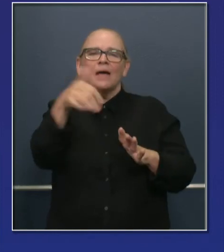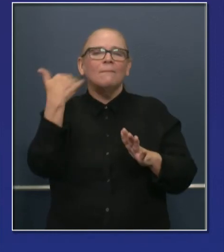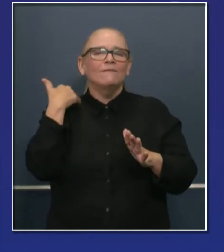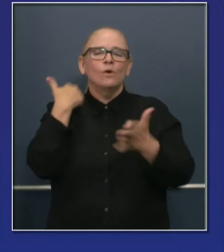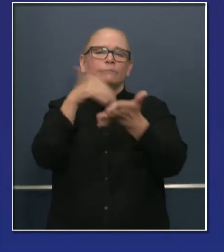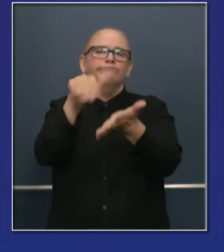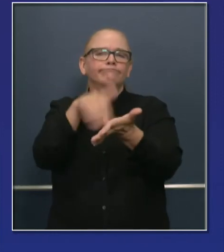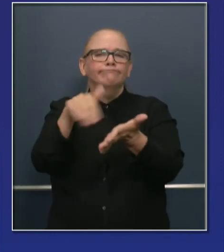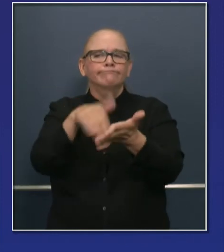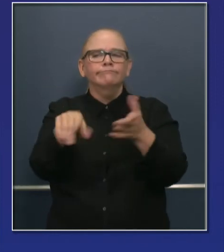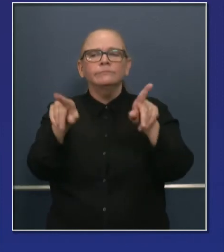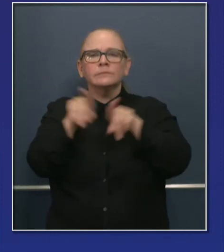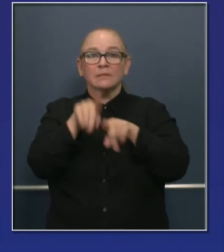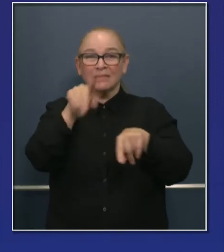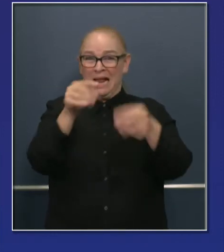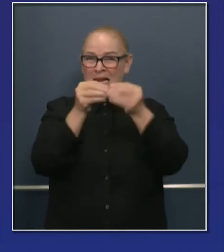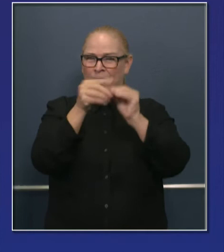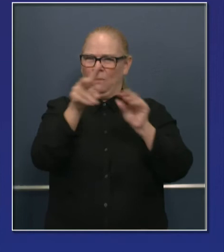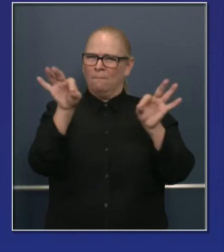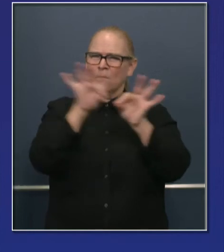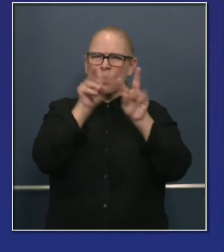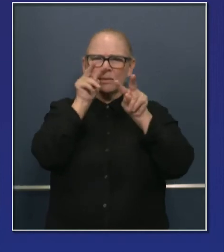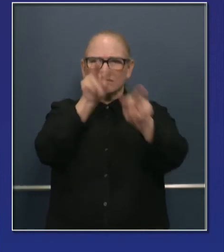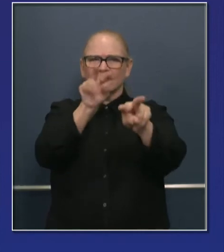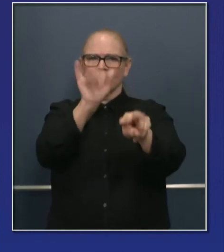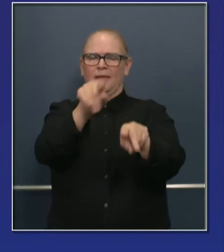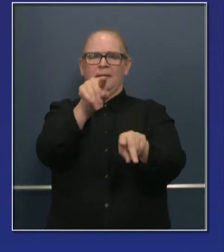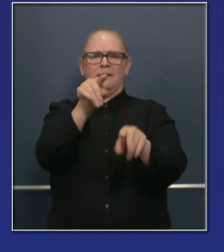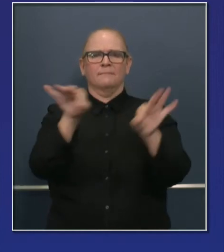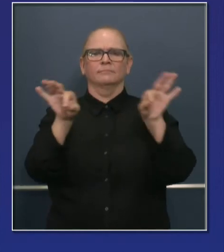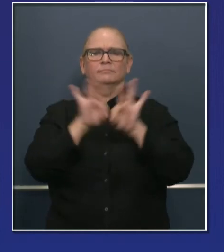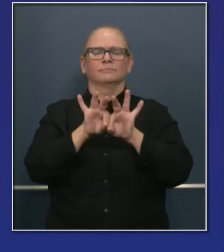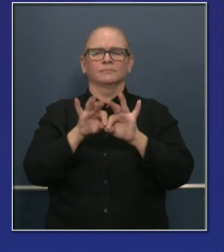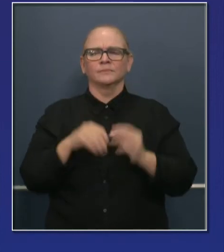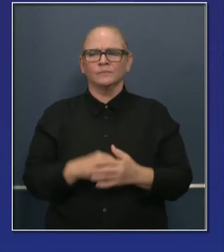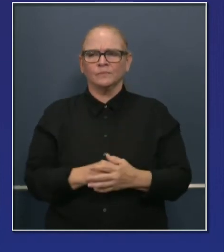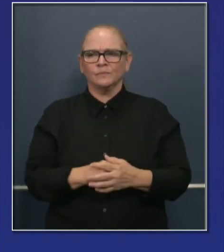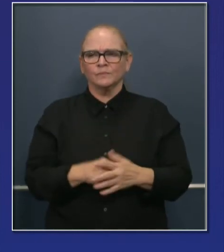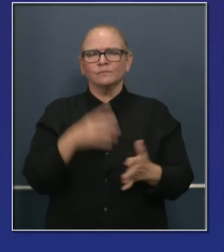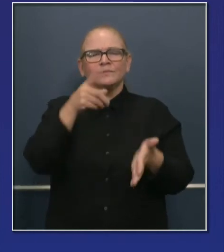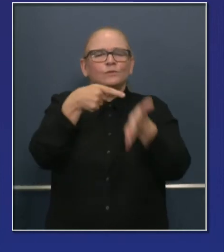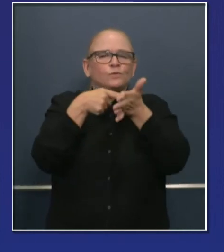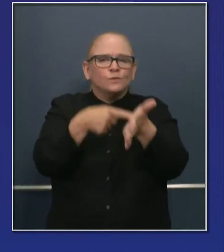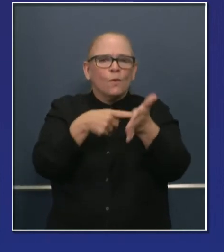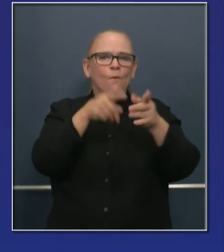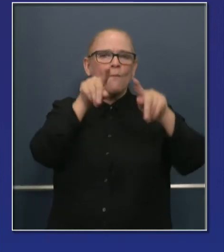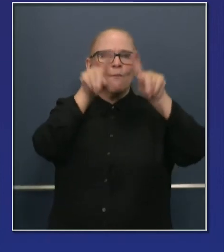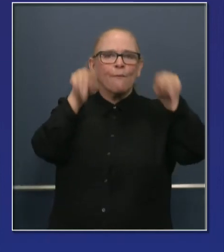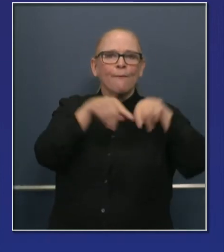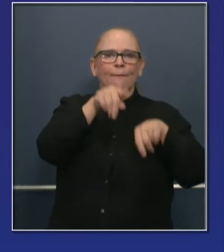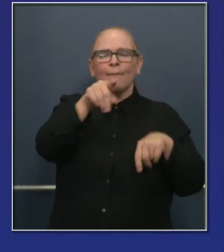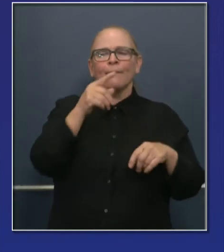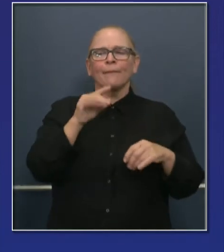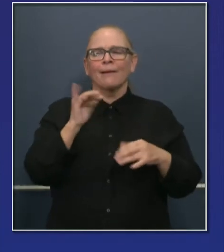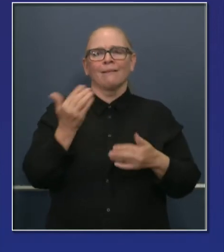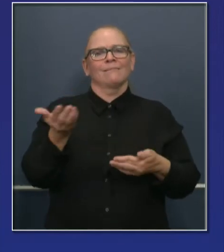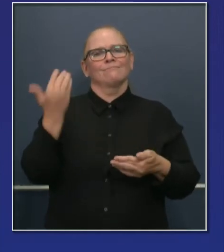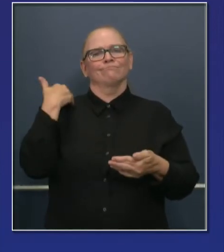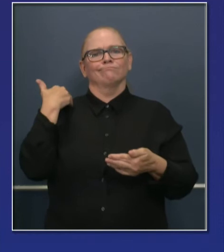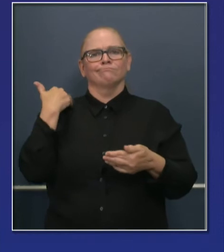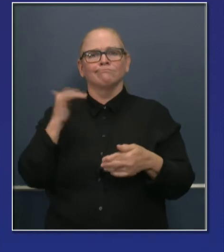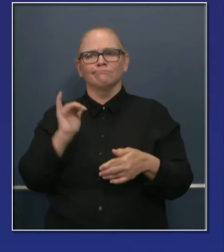so important. Here is extending on the narrative of some early good